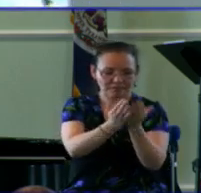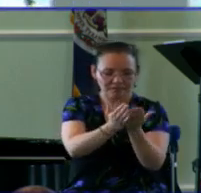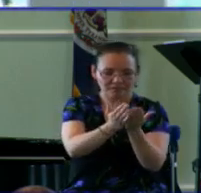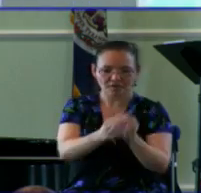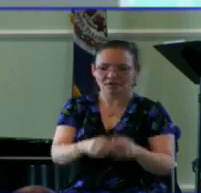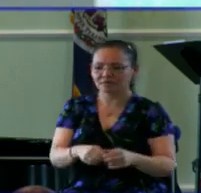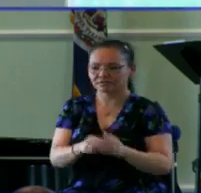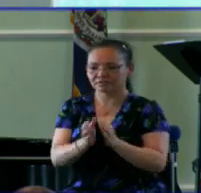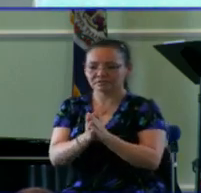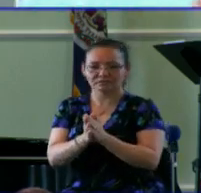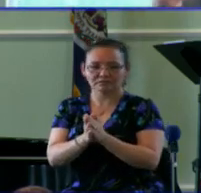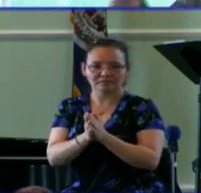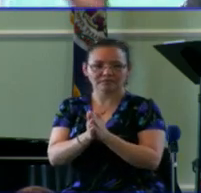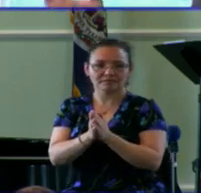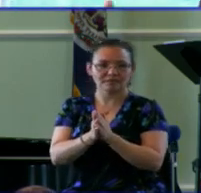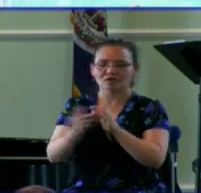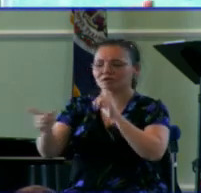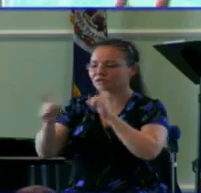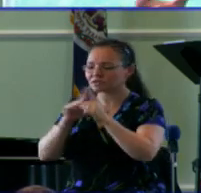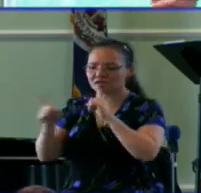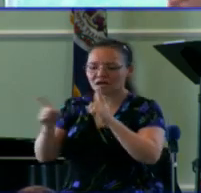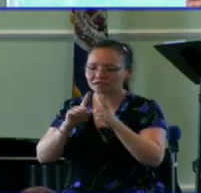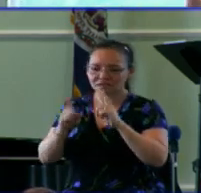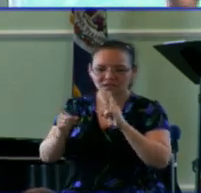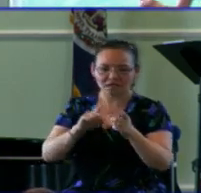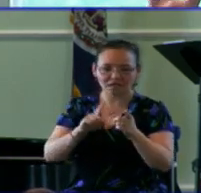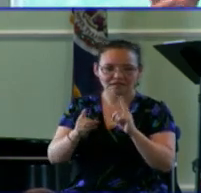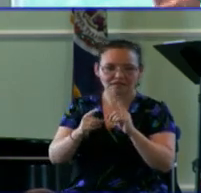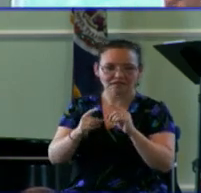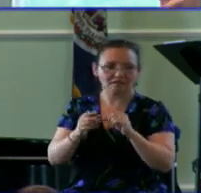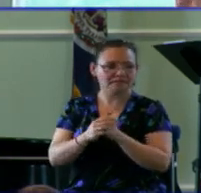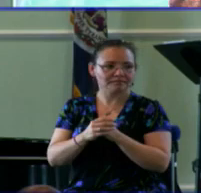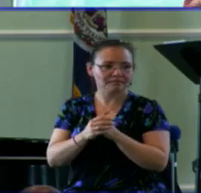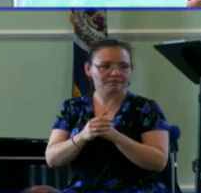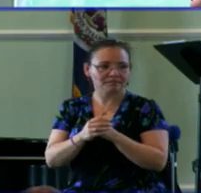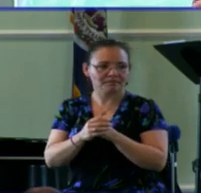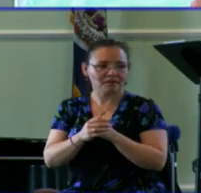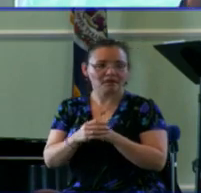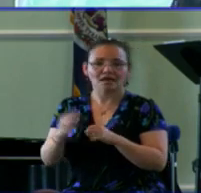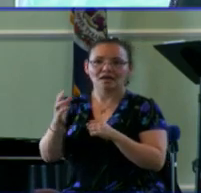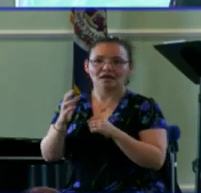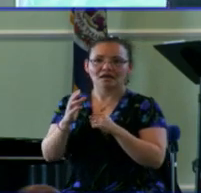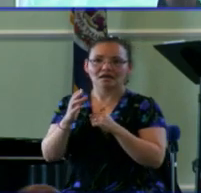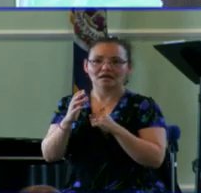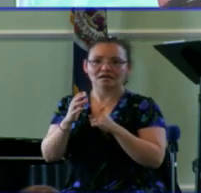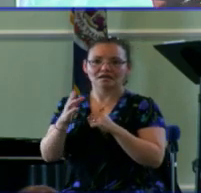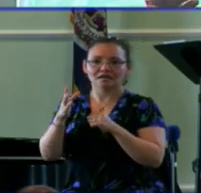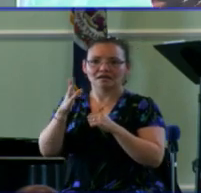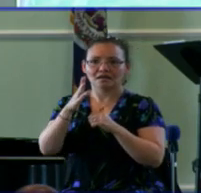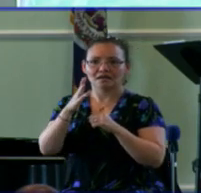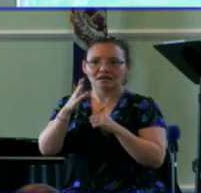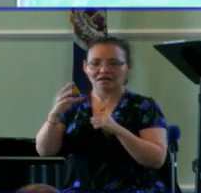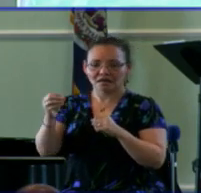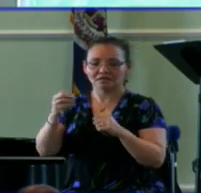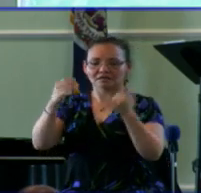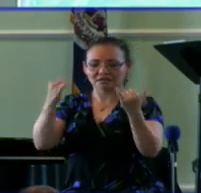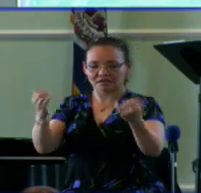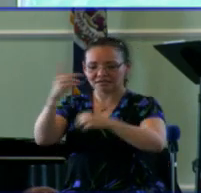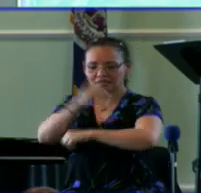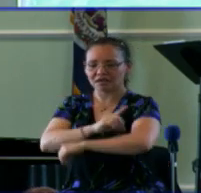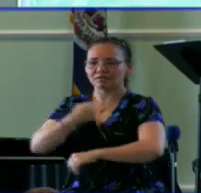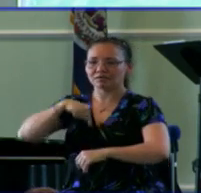to text, and coming up with a collection of what we know today as the doctrines that we have